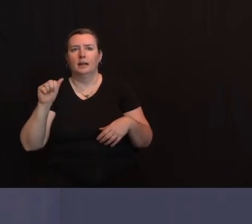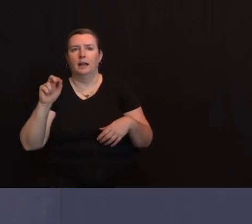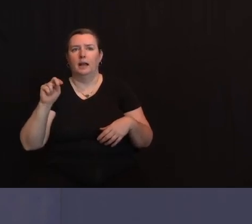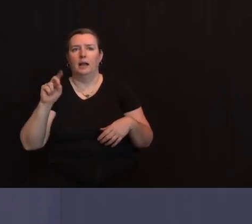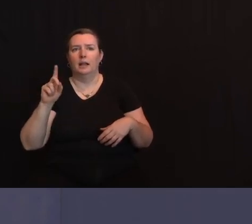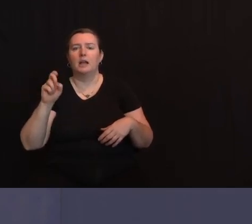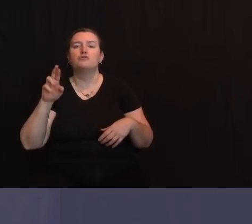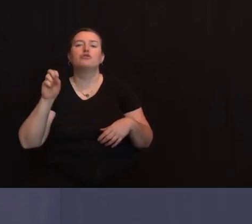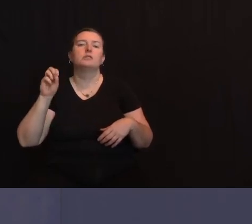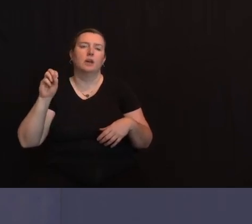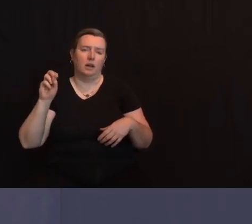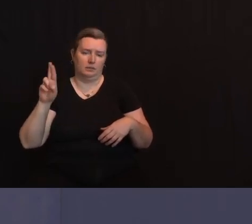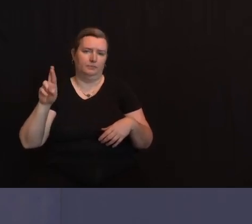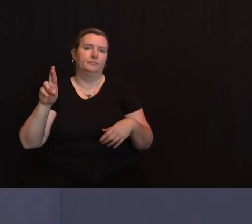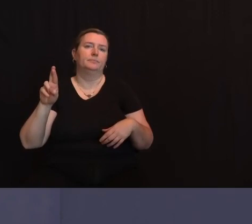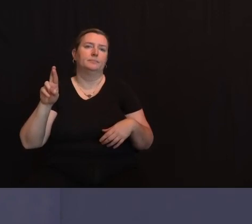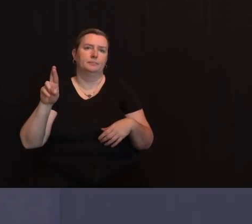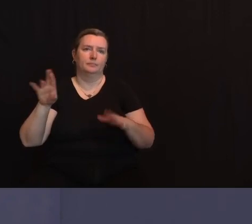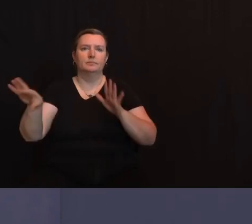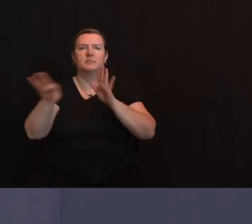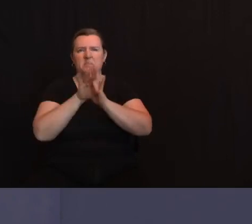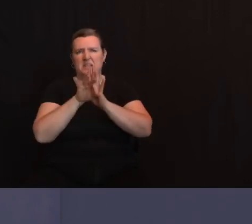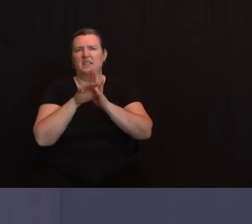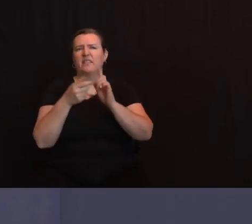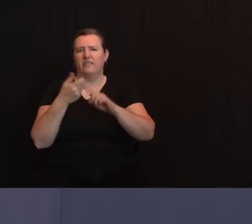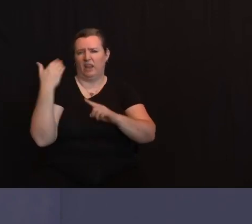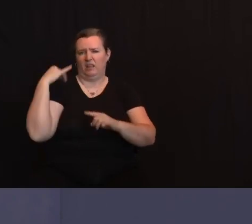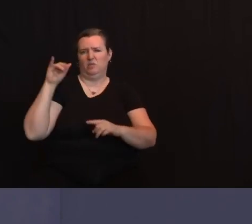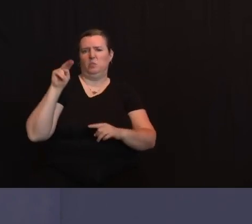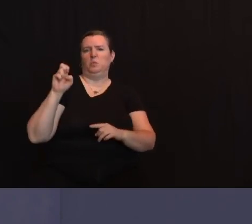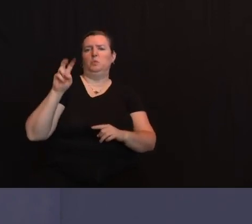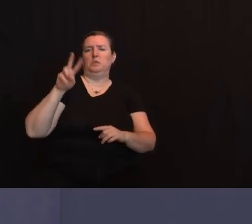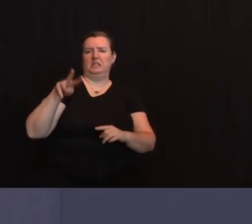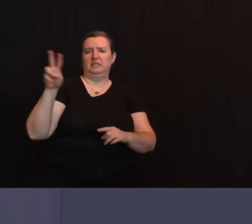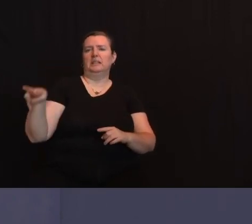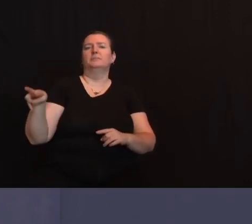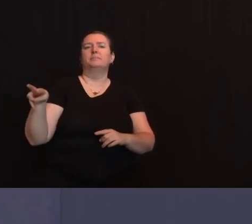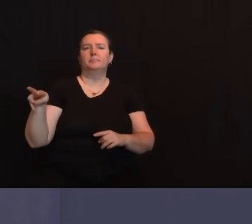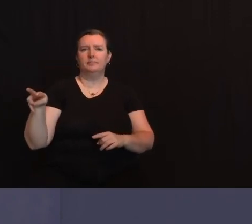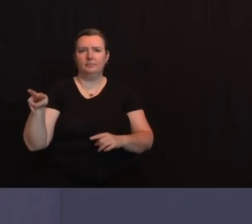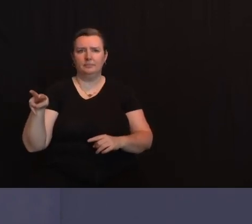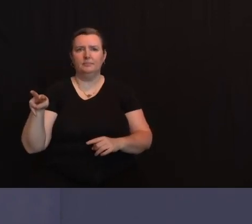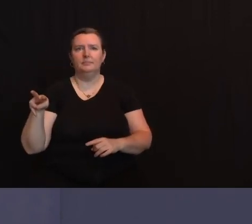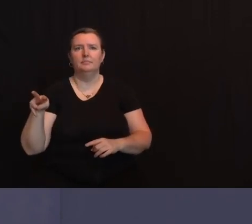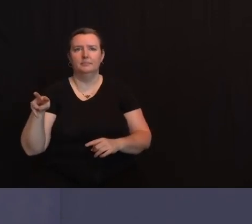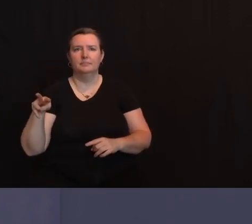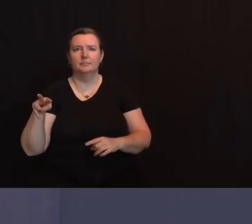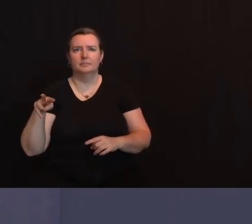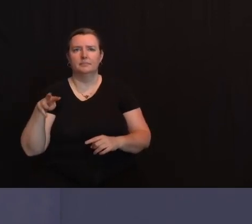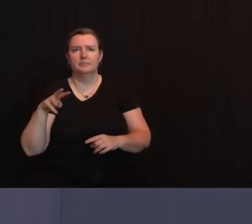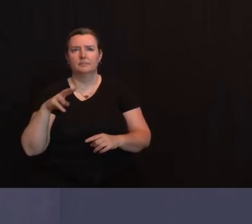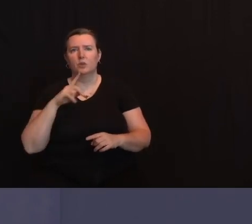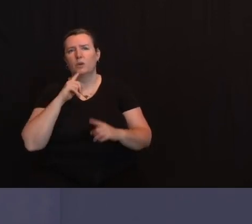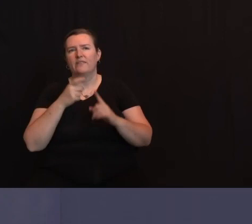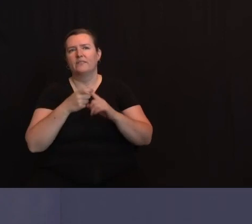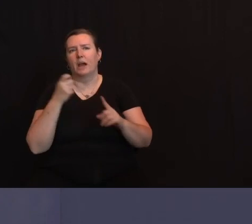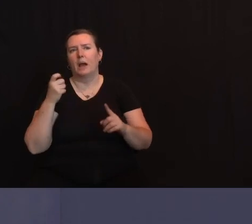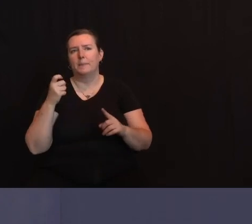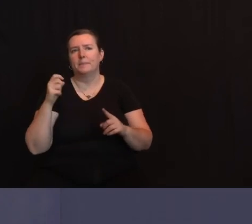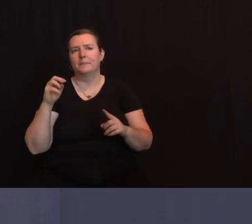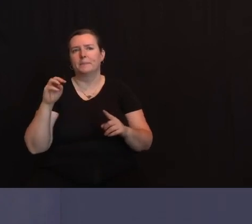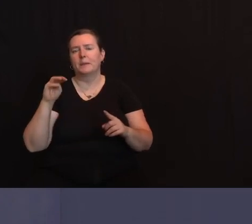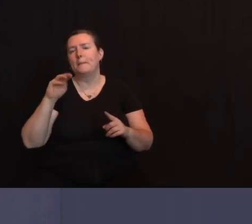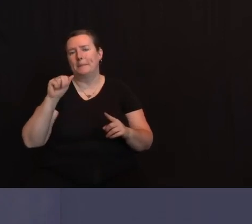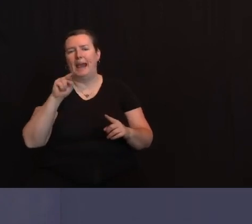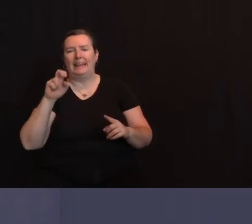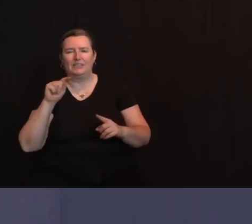June 22nd fulfills another recommendation of the Manette Report. Before joining the department, Dr. Adenaro